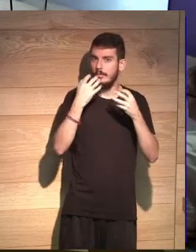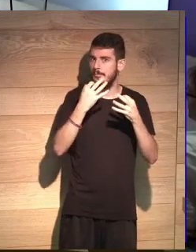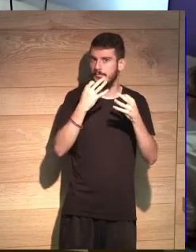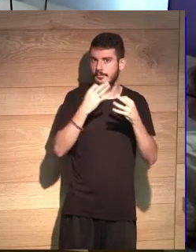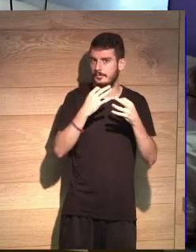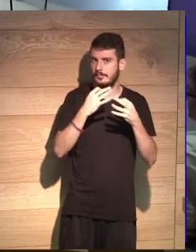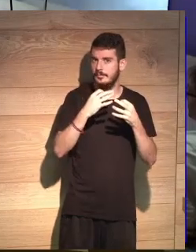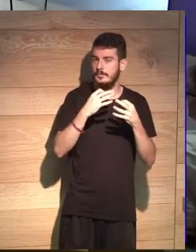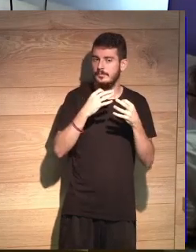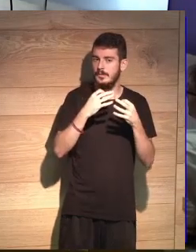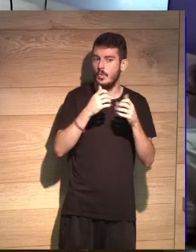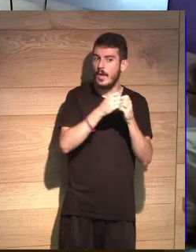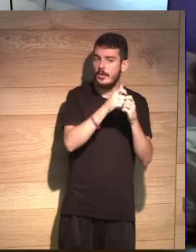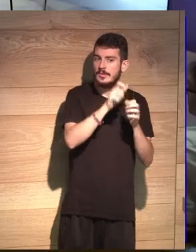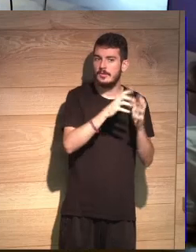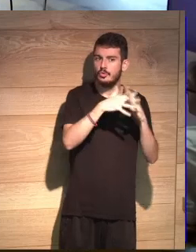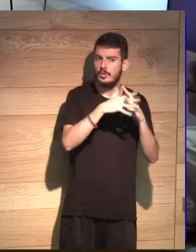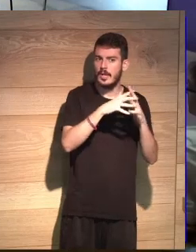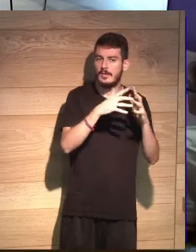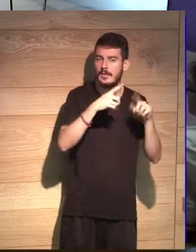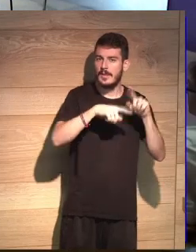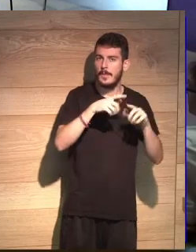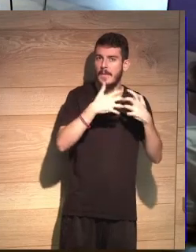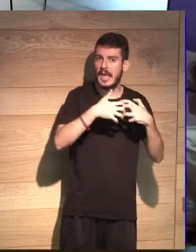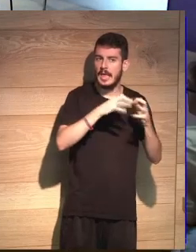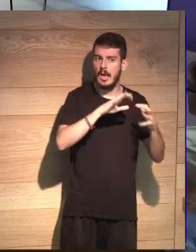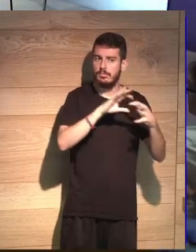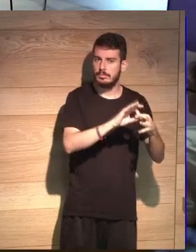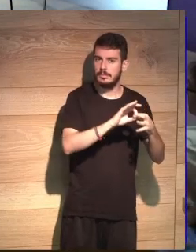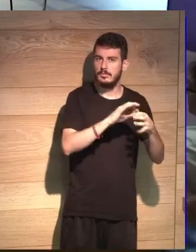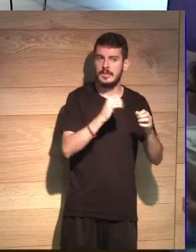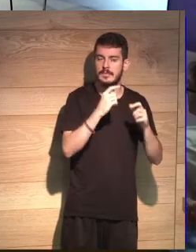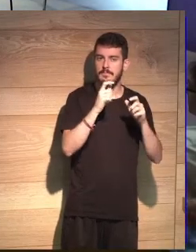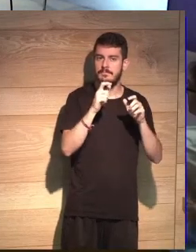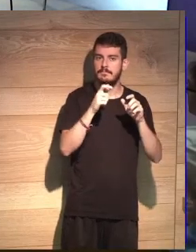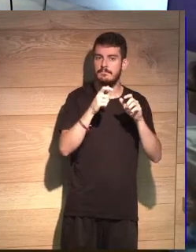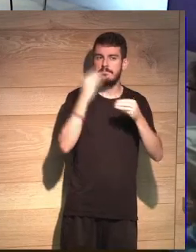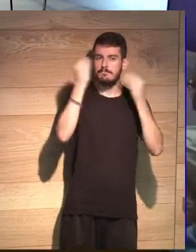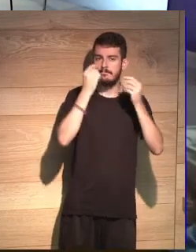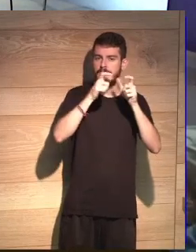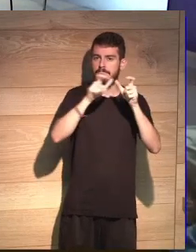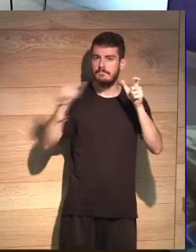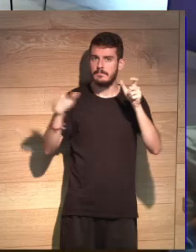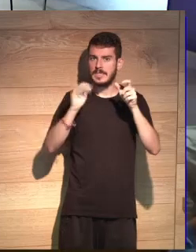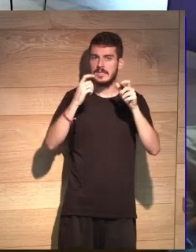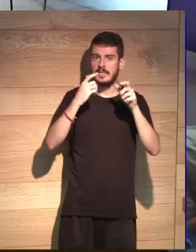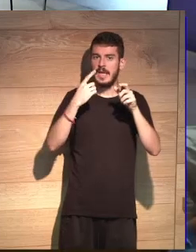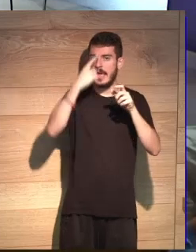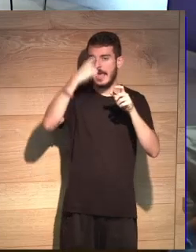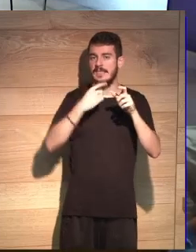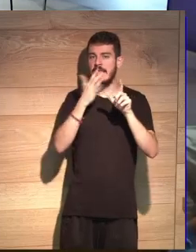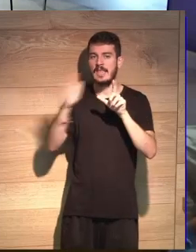I always try to explain that players are structuralized according to the mechanics. There are different